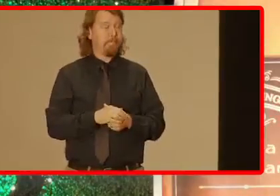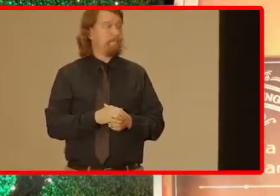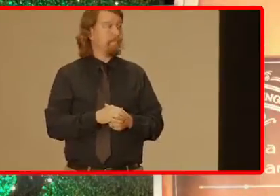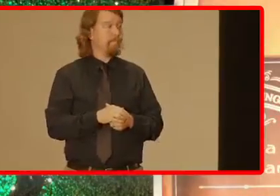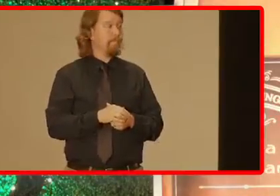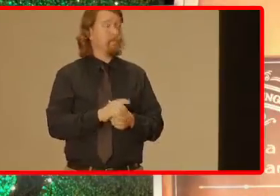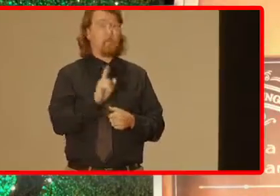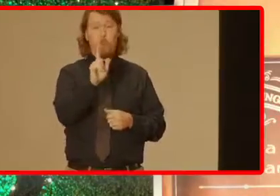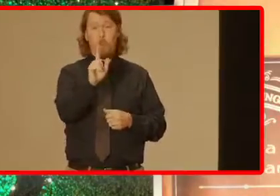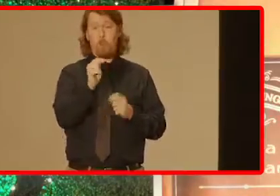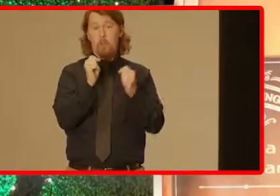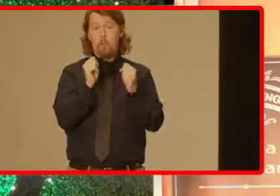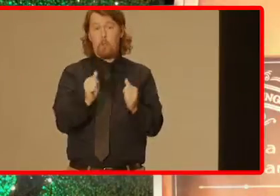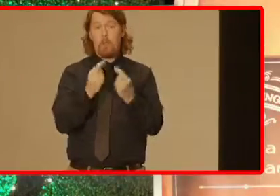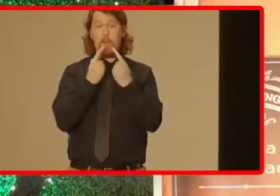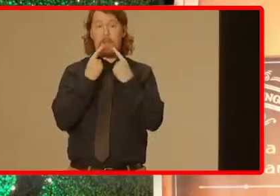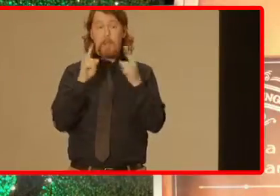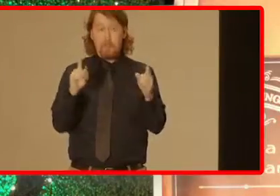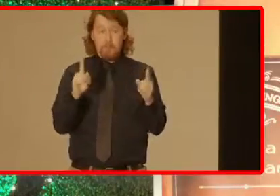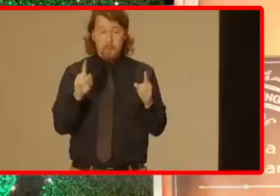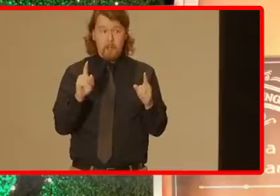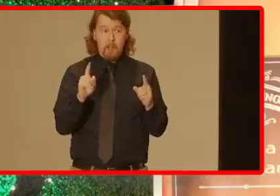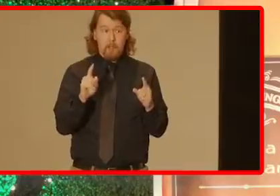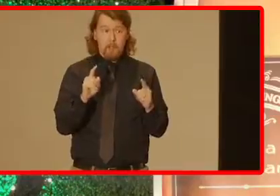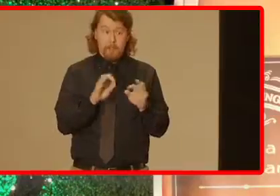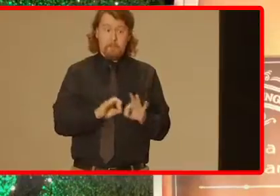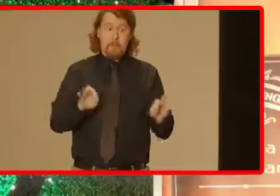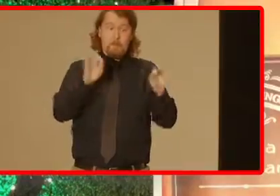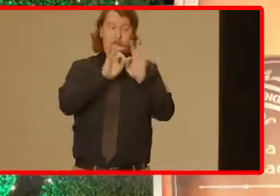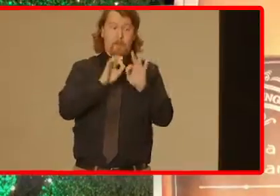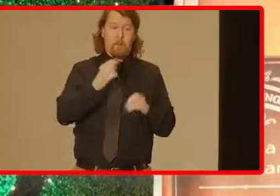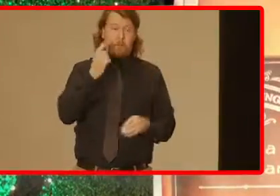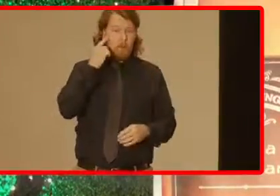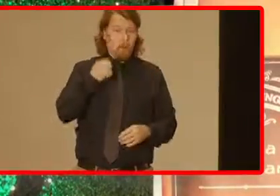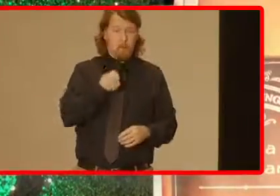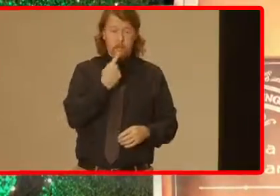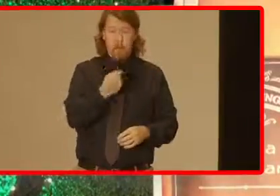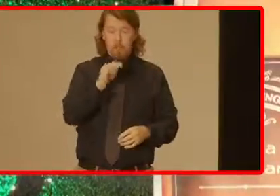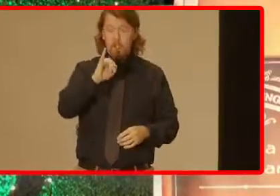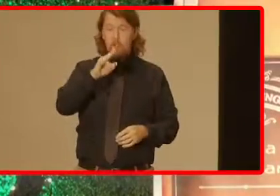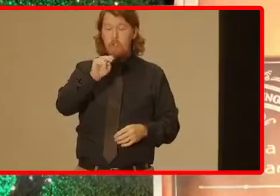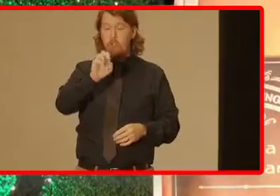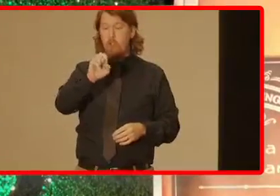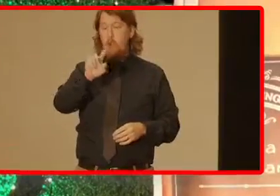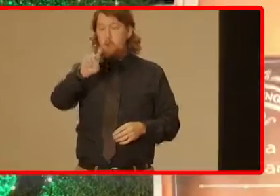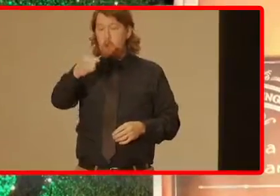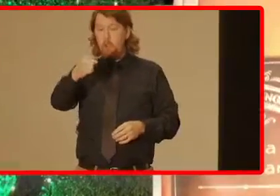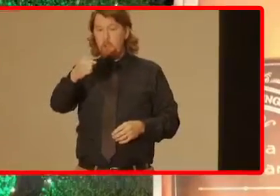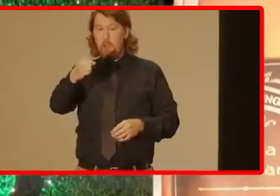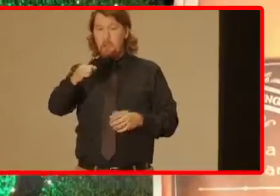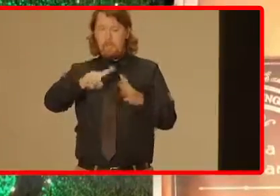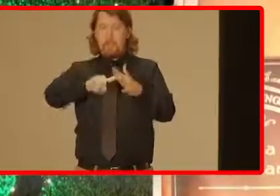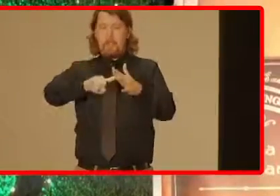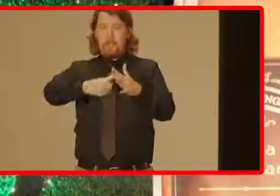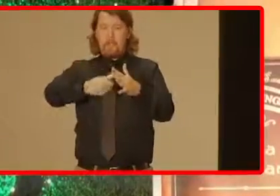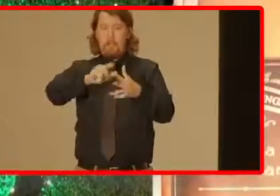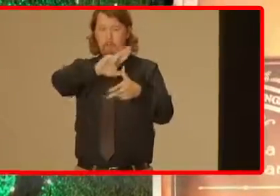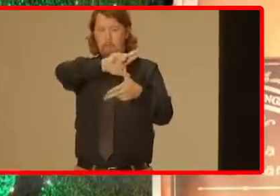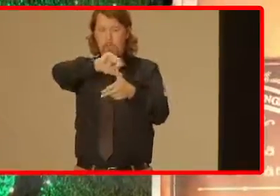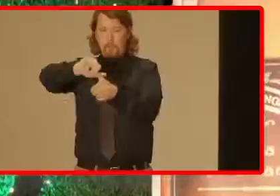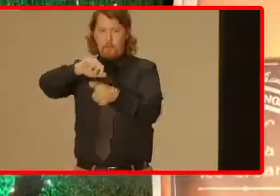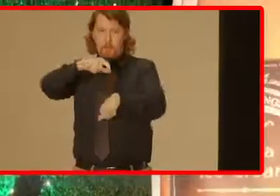One quick announcement, and I'd be remiss if I didn't say it. June 1st is the start of hurricane season. We talk about that